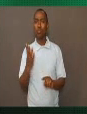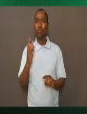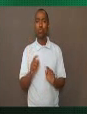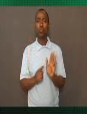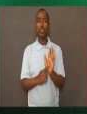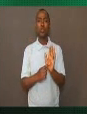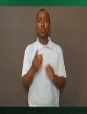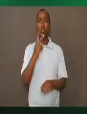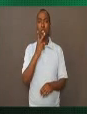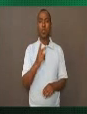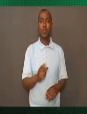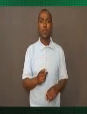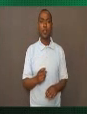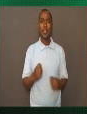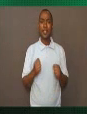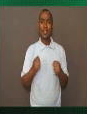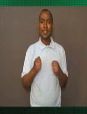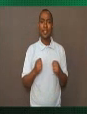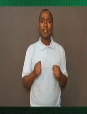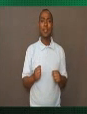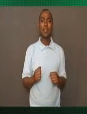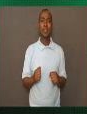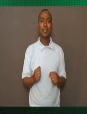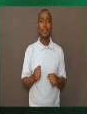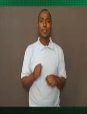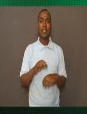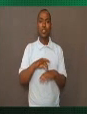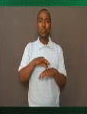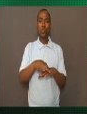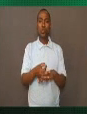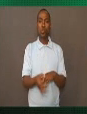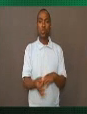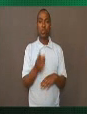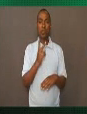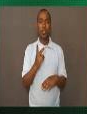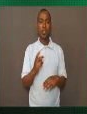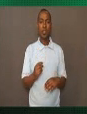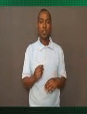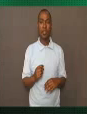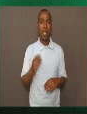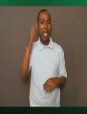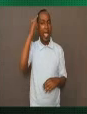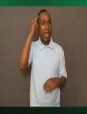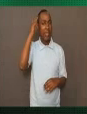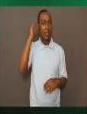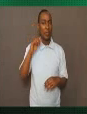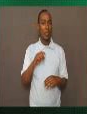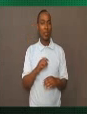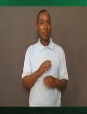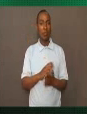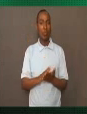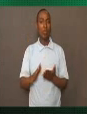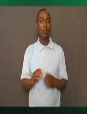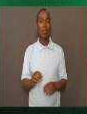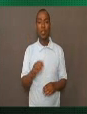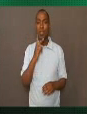as fever, sore throat, hair loss, and